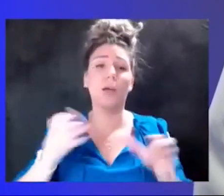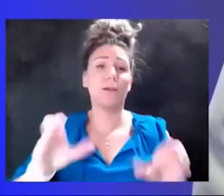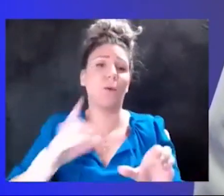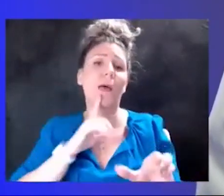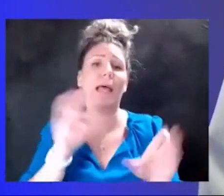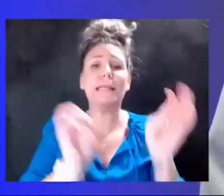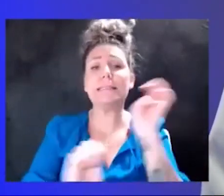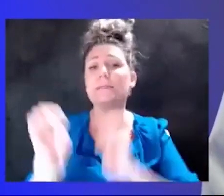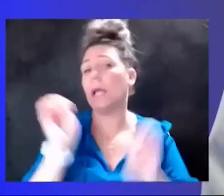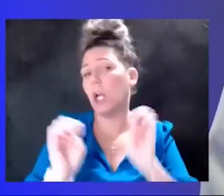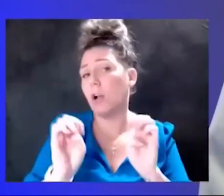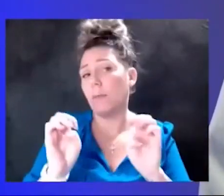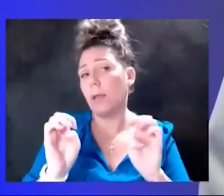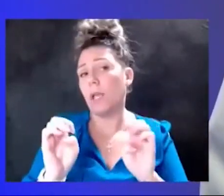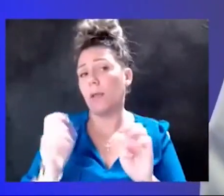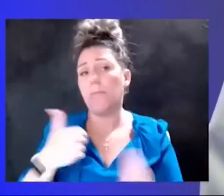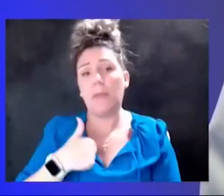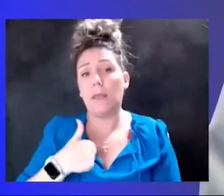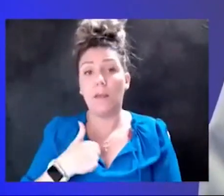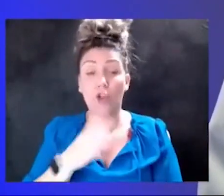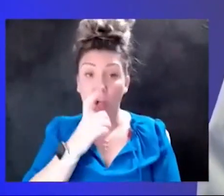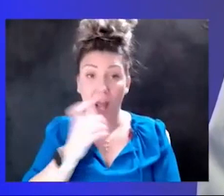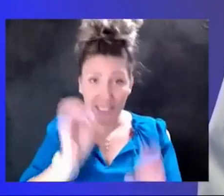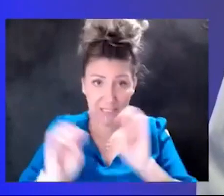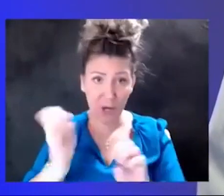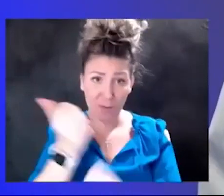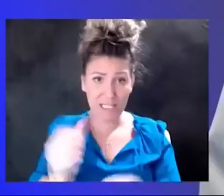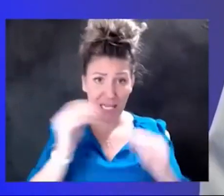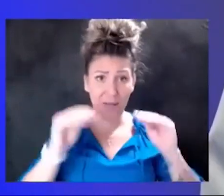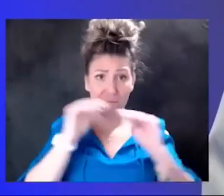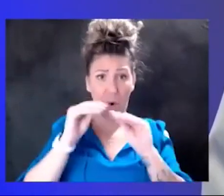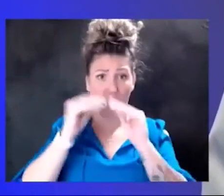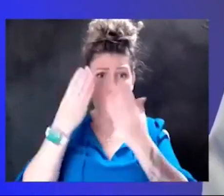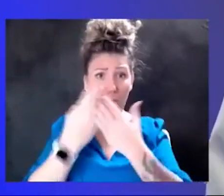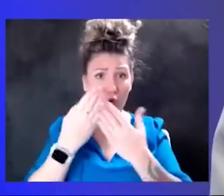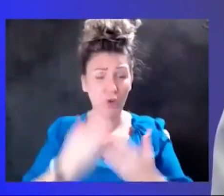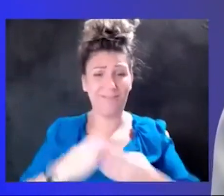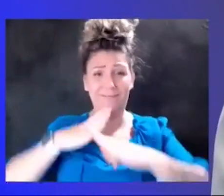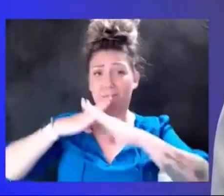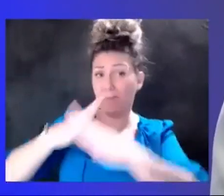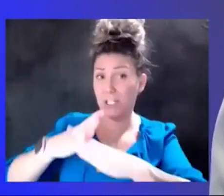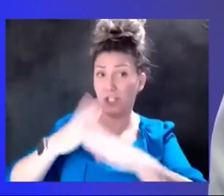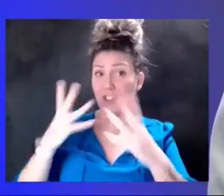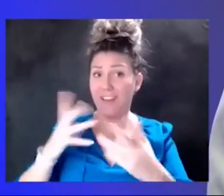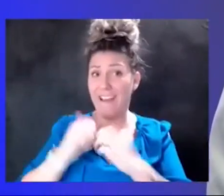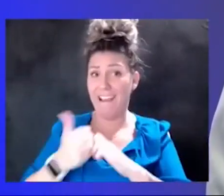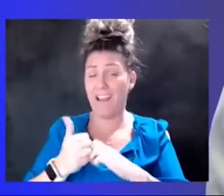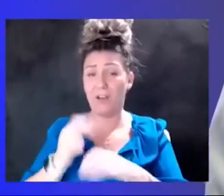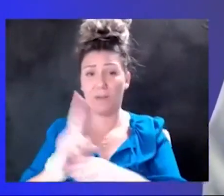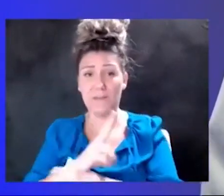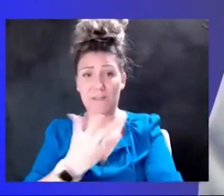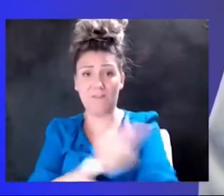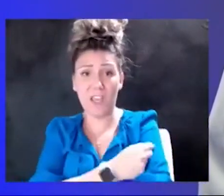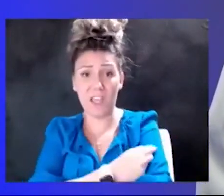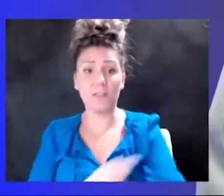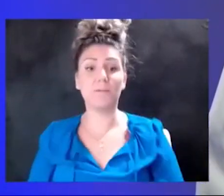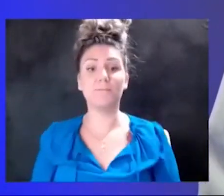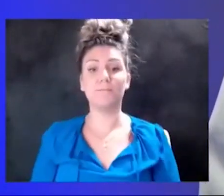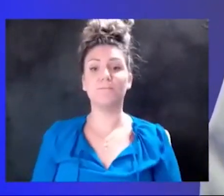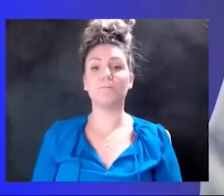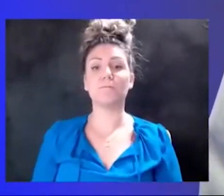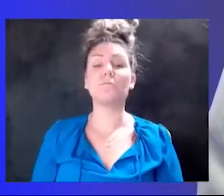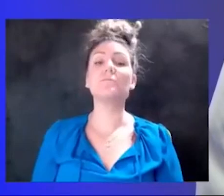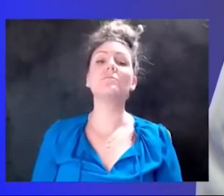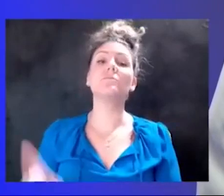on. These aren't experiments anymore. These are well-proven prevention measures, these vaccines. There's also the obstinance and